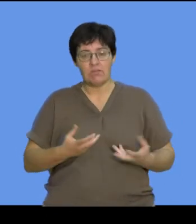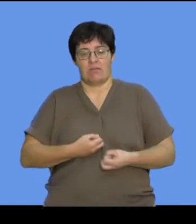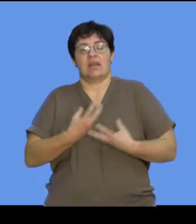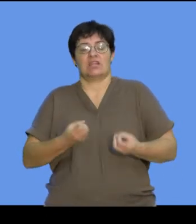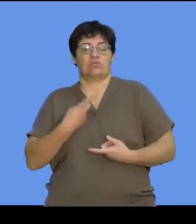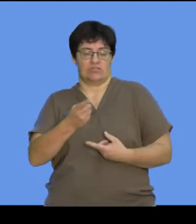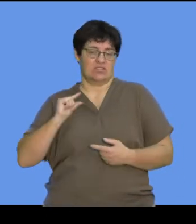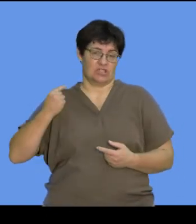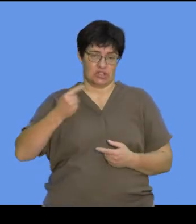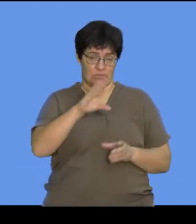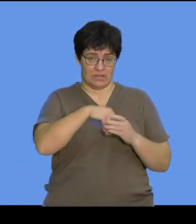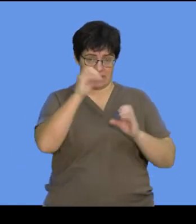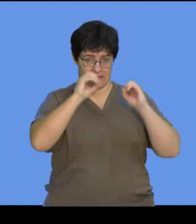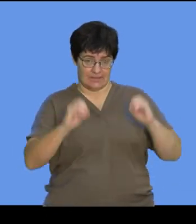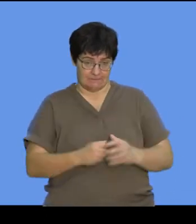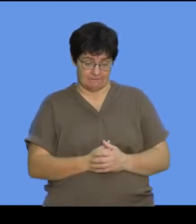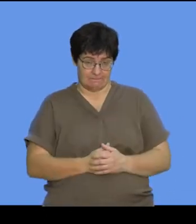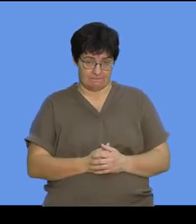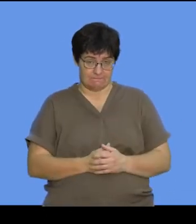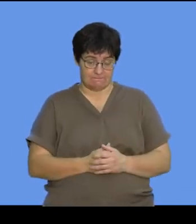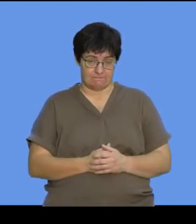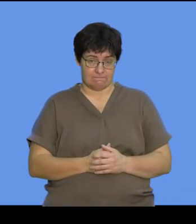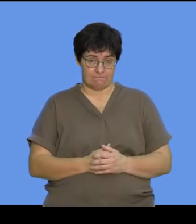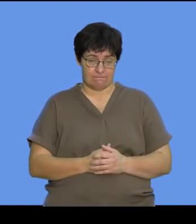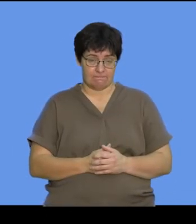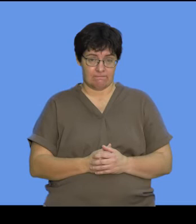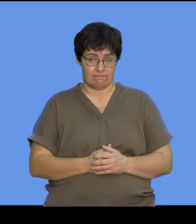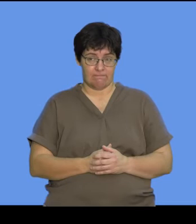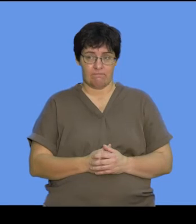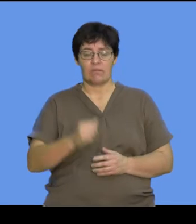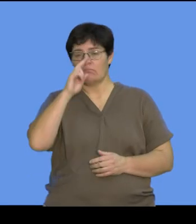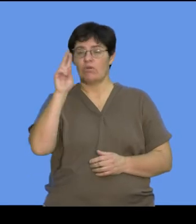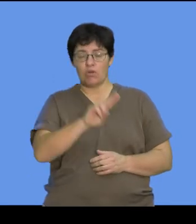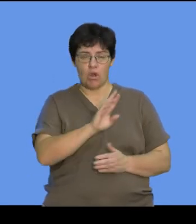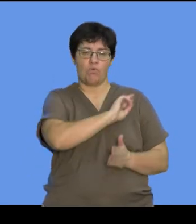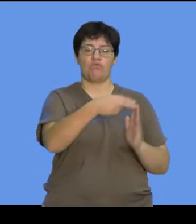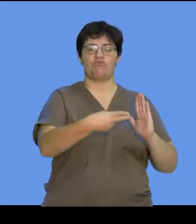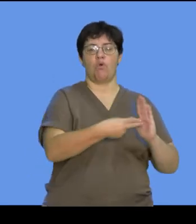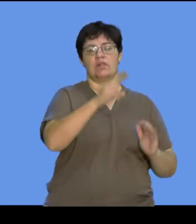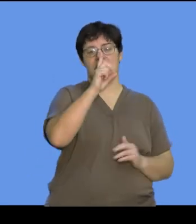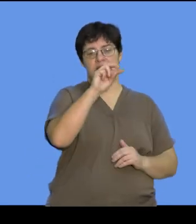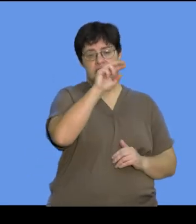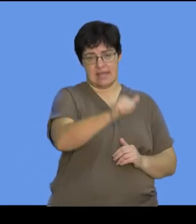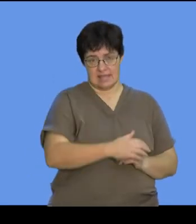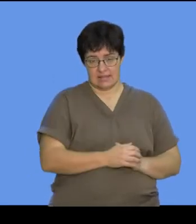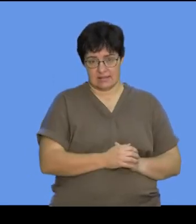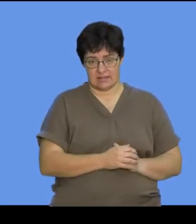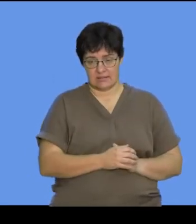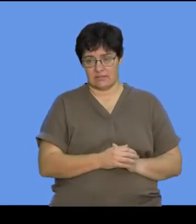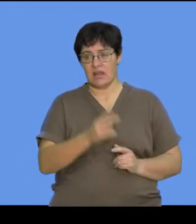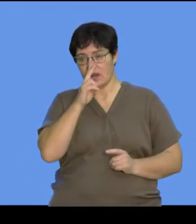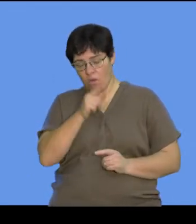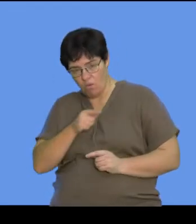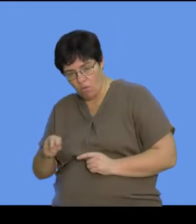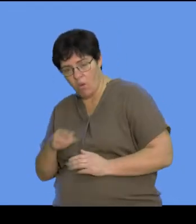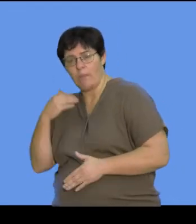expression of genes in a cell. And so we've looked at the role of DNA. Now let's get